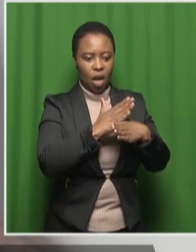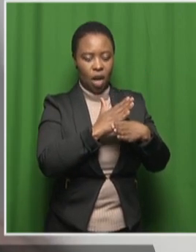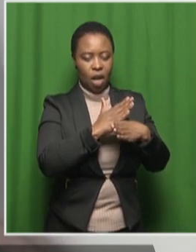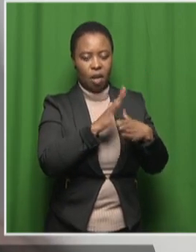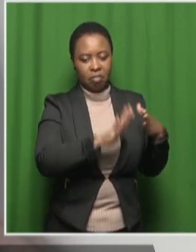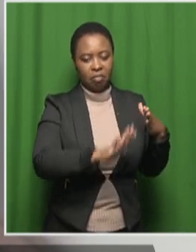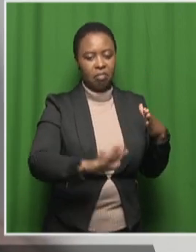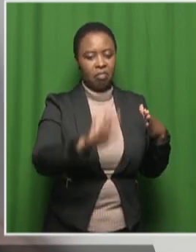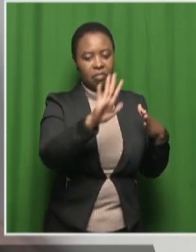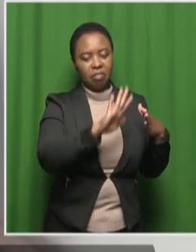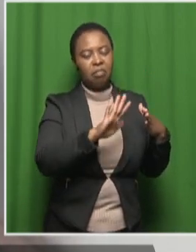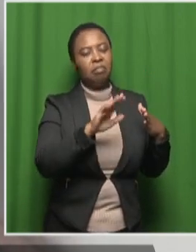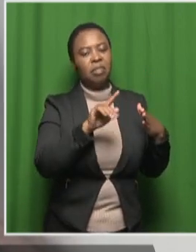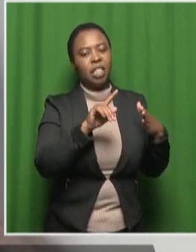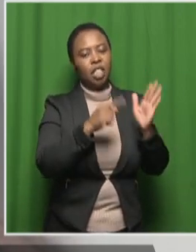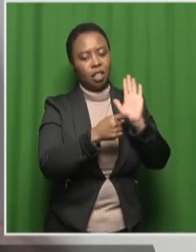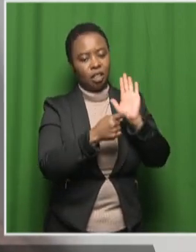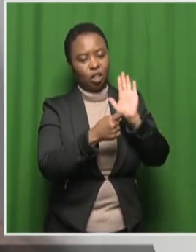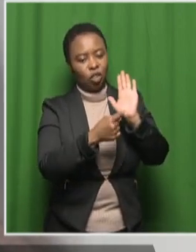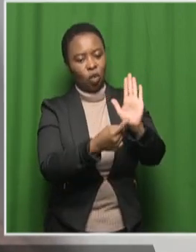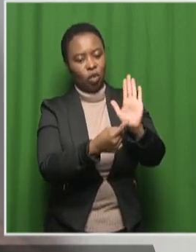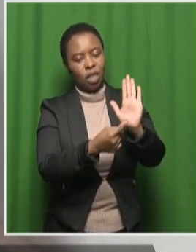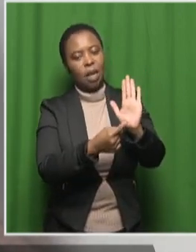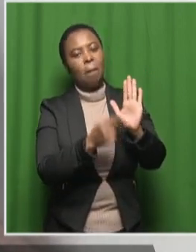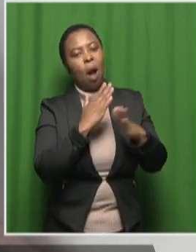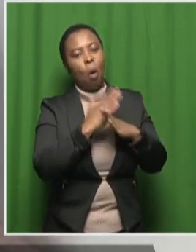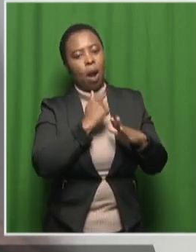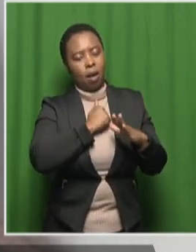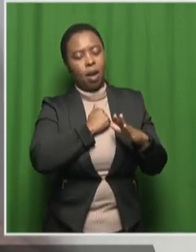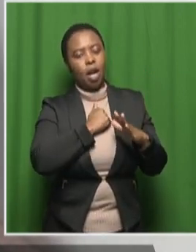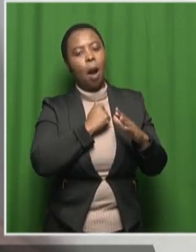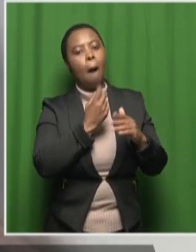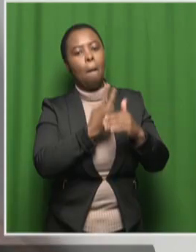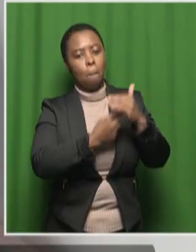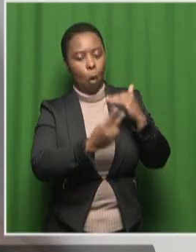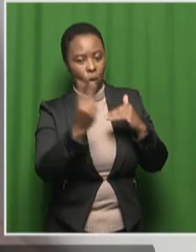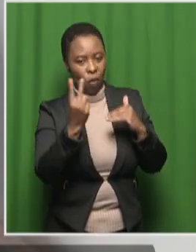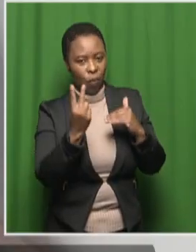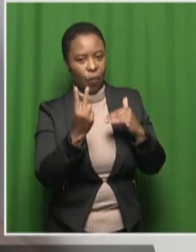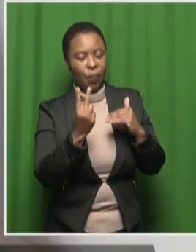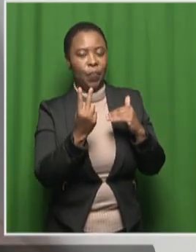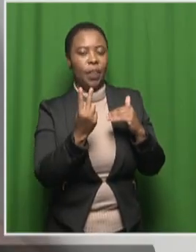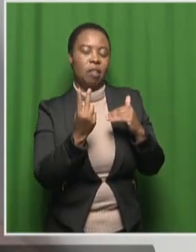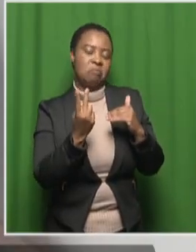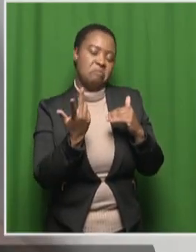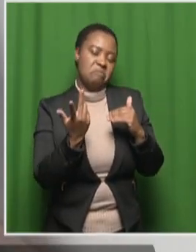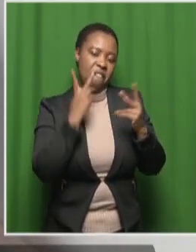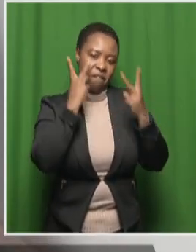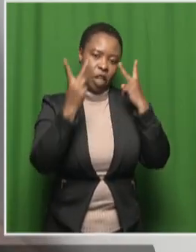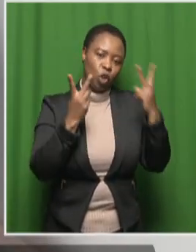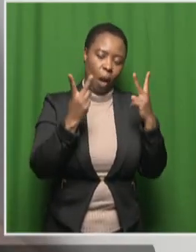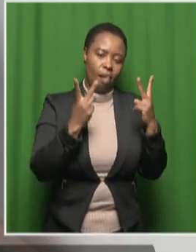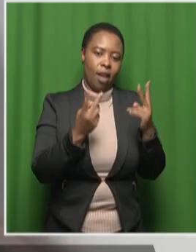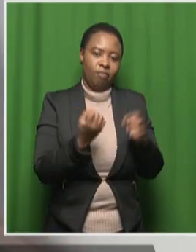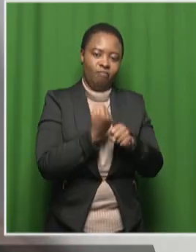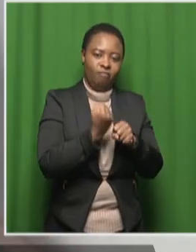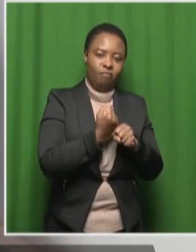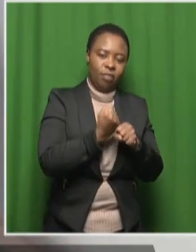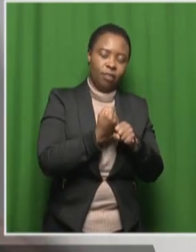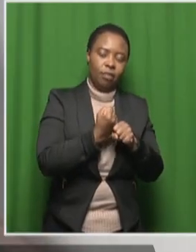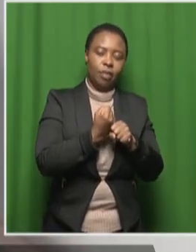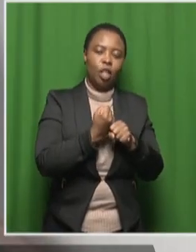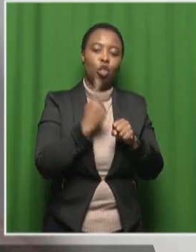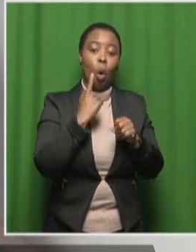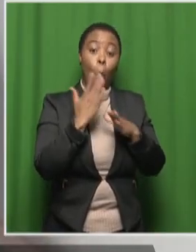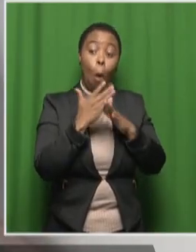cases it's illustration, and I mean, my work is a bit of both, but I think this collaboration introduces